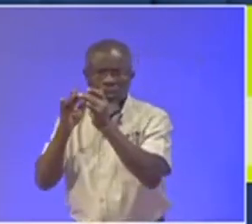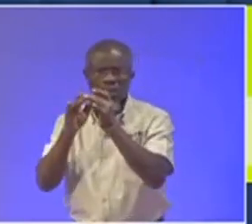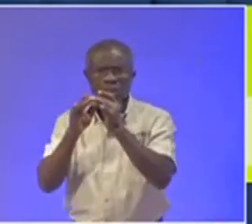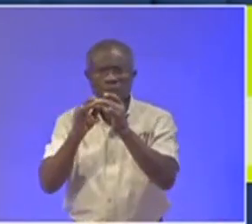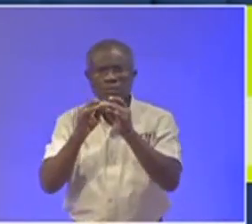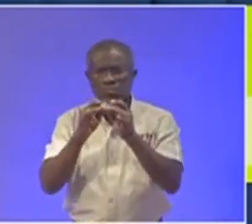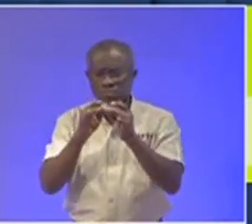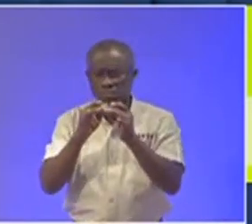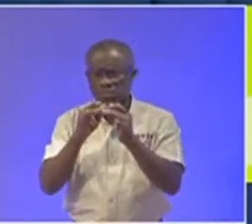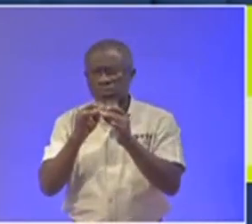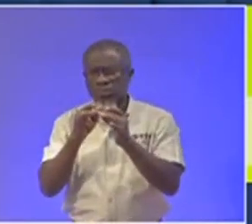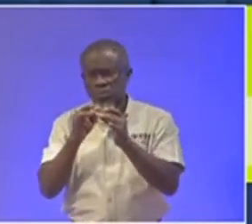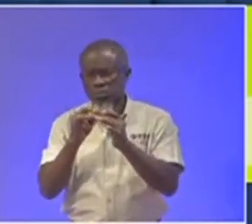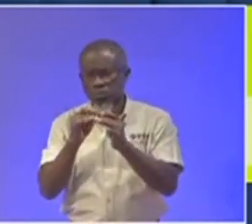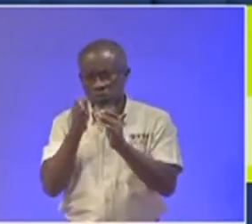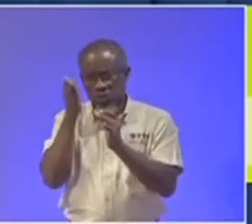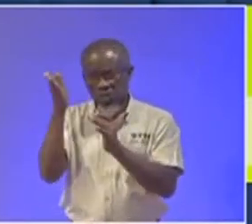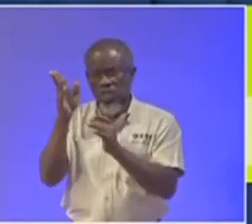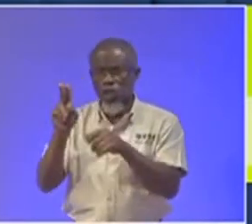Reading Clinic at